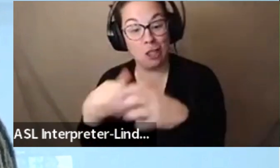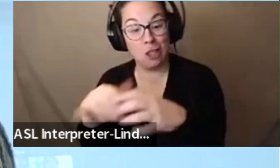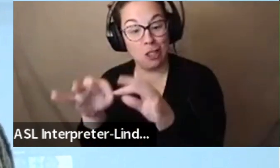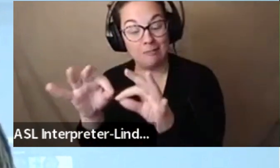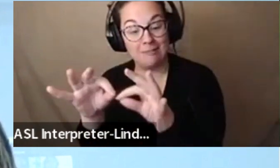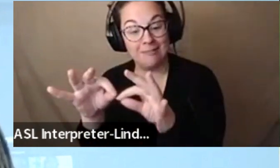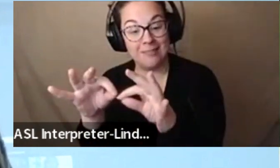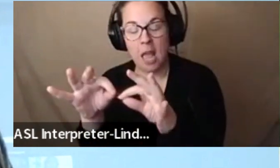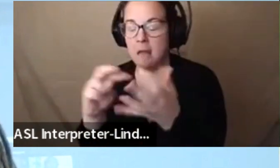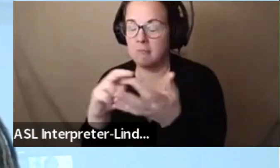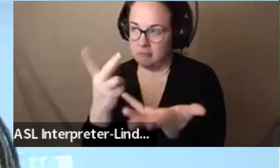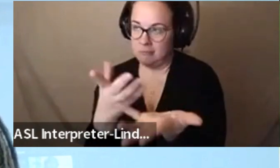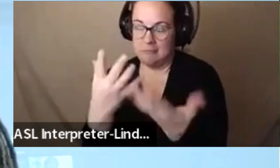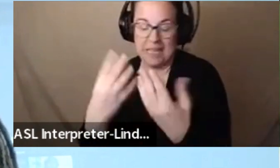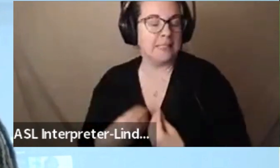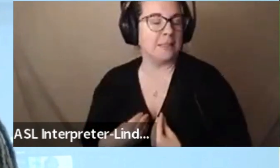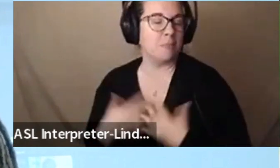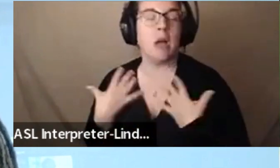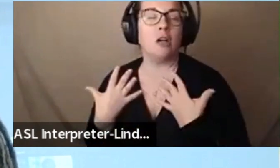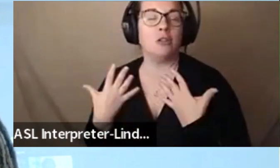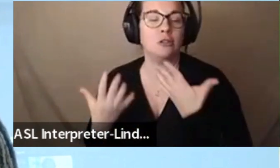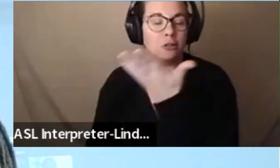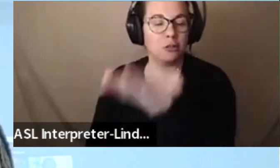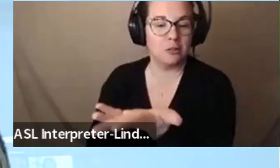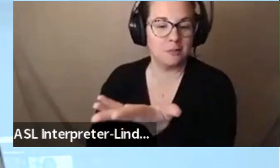it's inspired, and that's just they're just